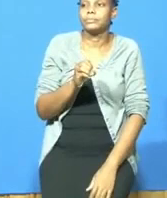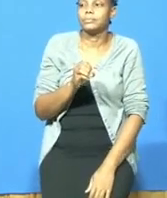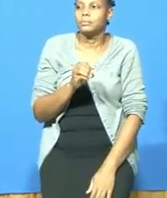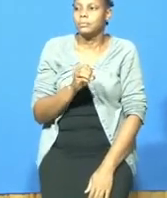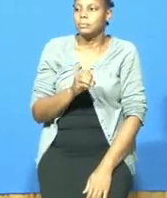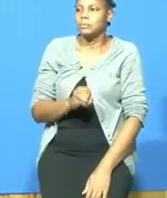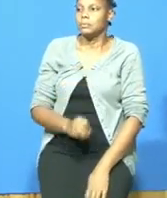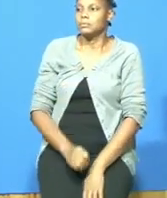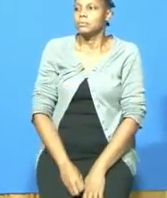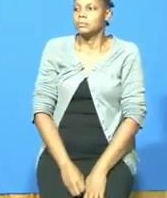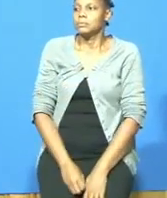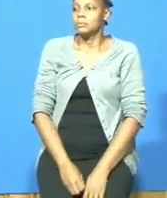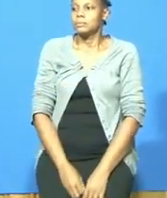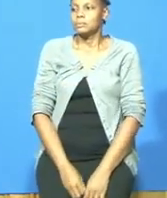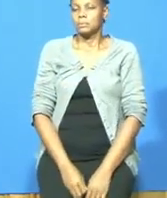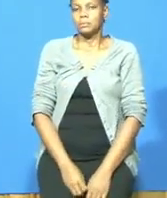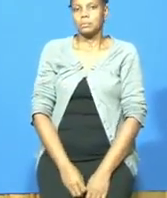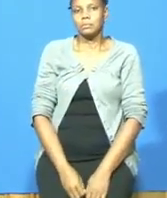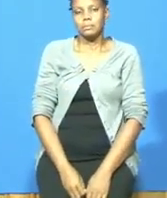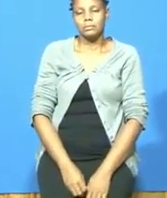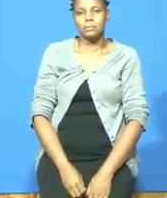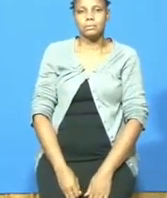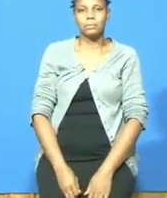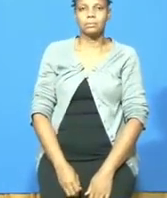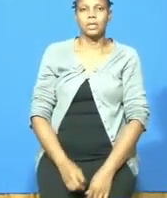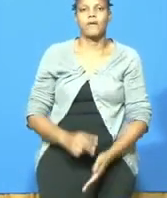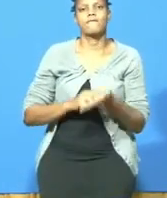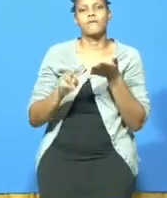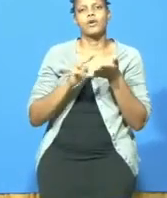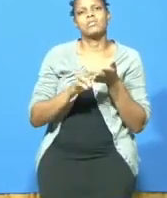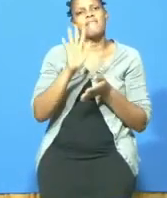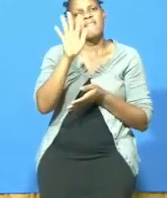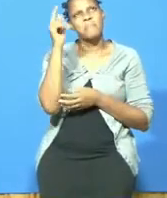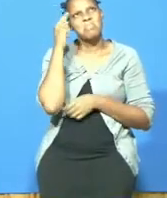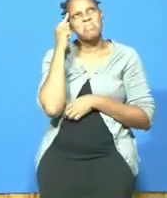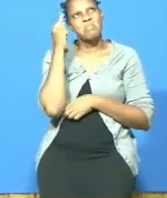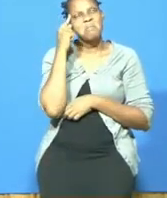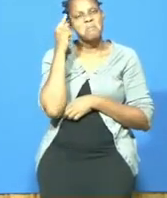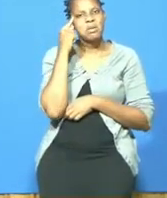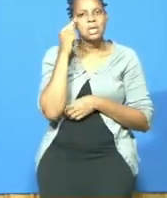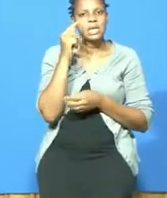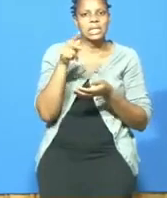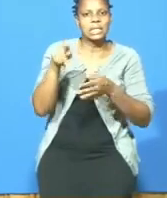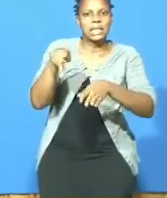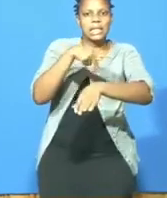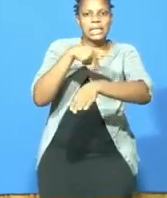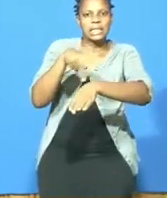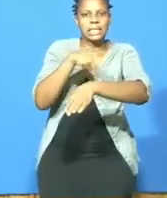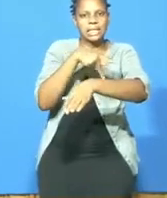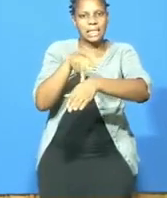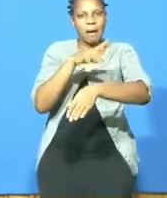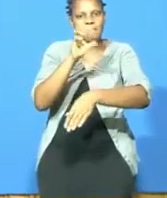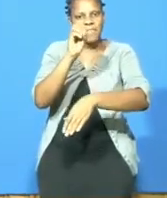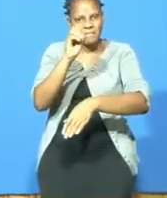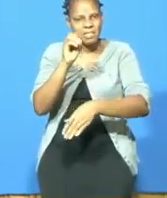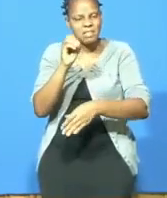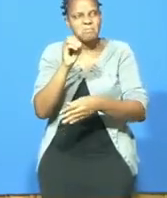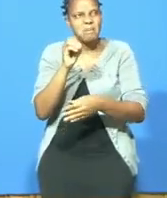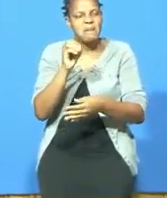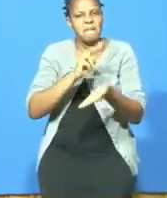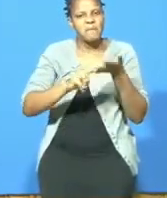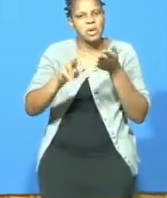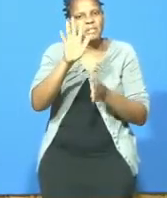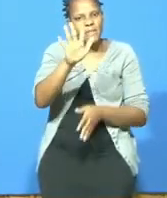Psalm 50 and verse 5, I think, Psalm 50 and verse